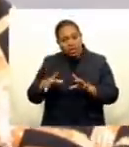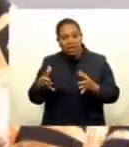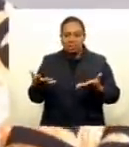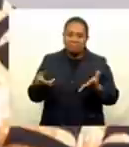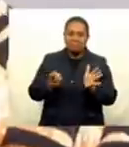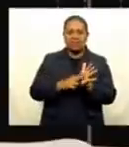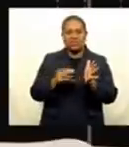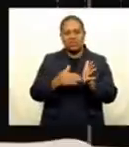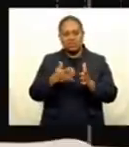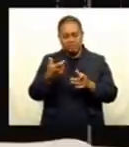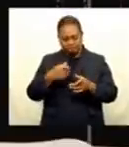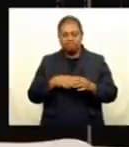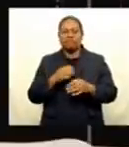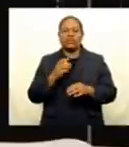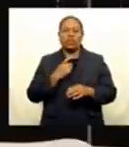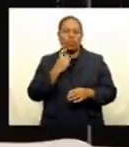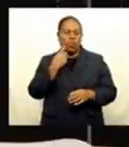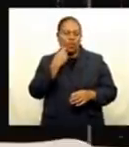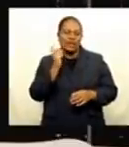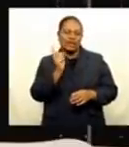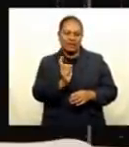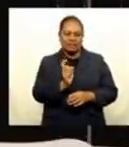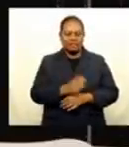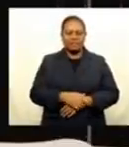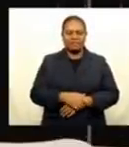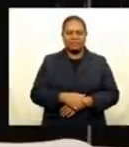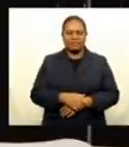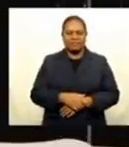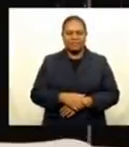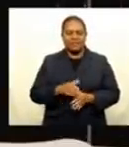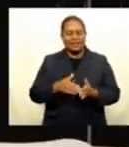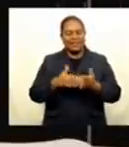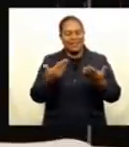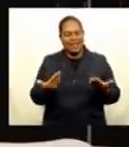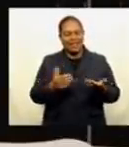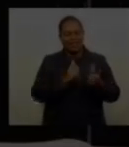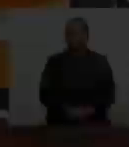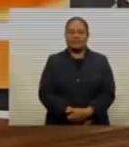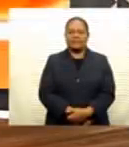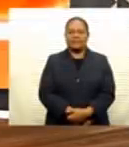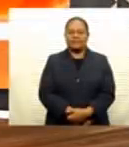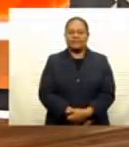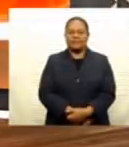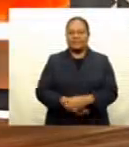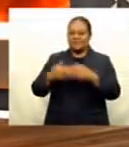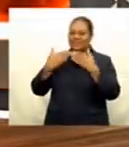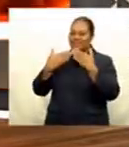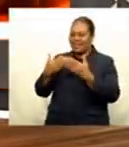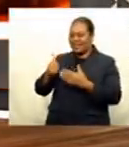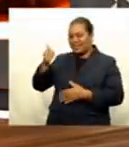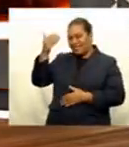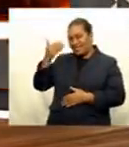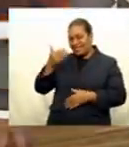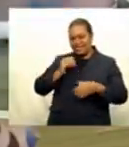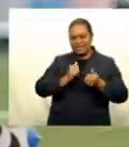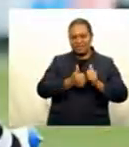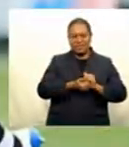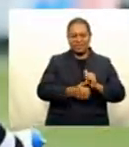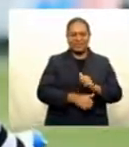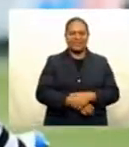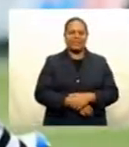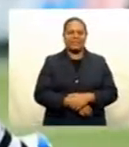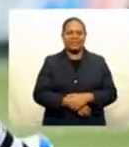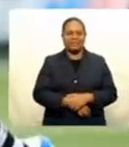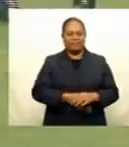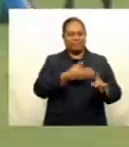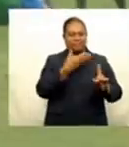in New Zealand, we'll get you. And now we join Jamie for the latest in sports. Vinakayan, good evening ahead in sports.